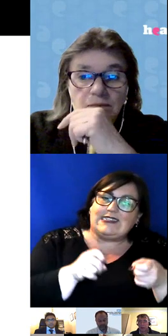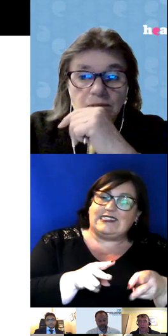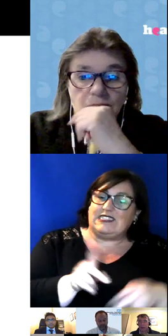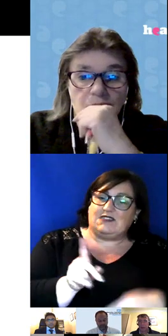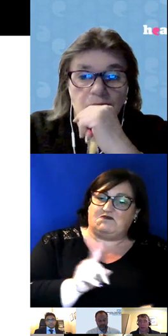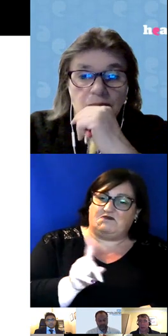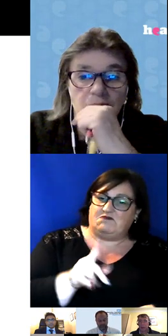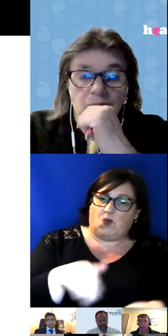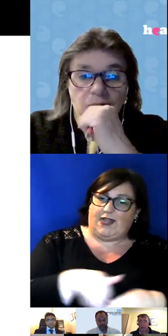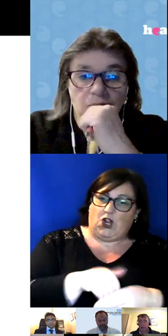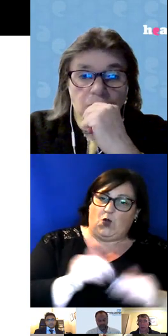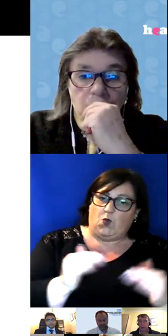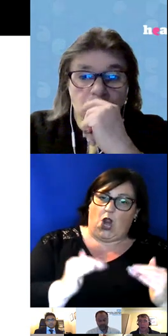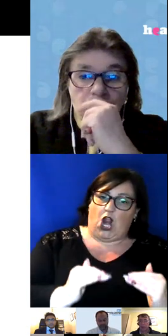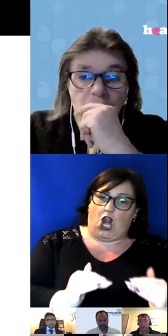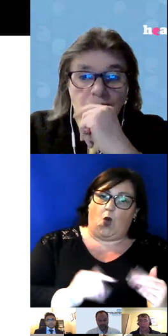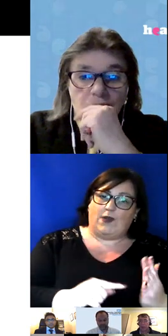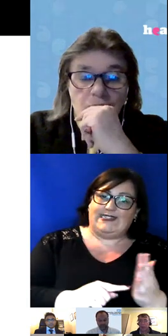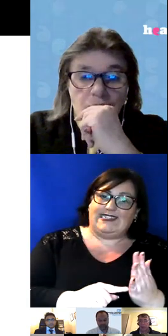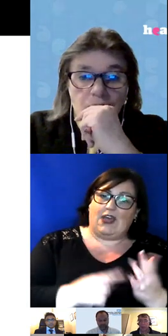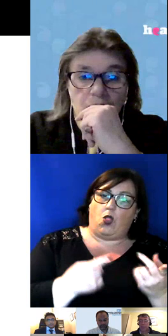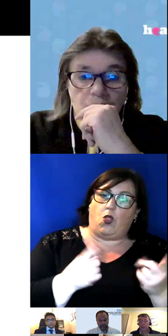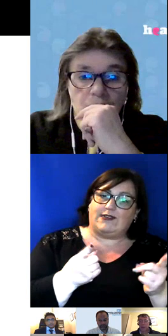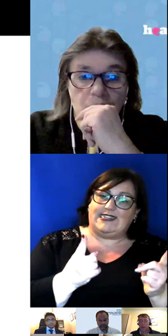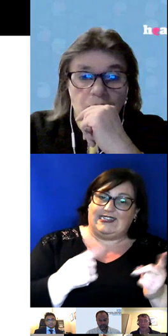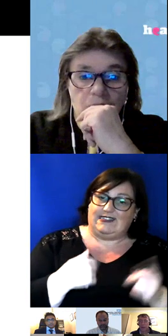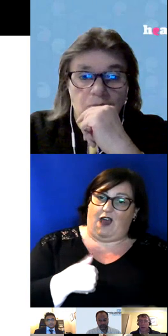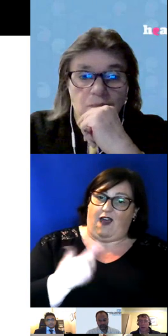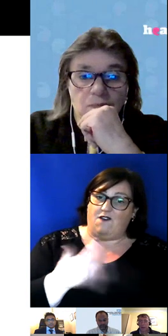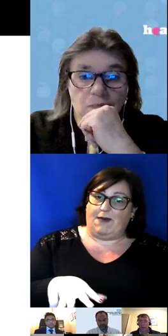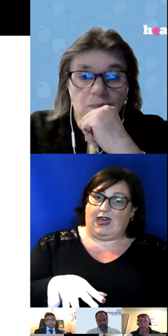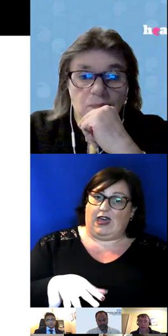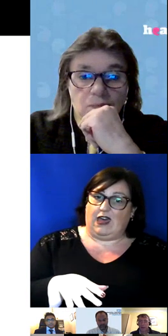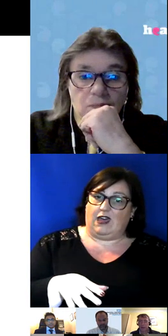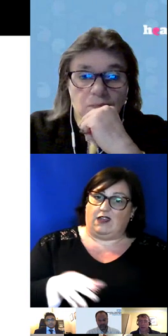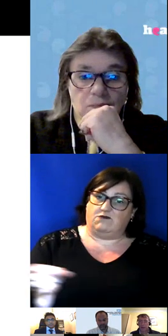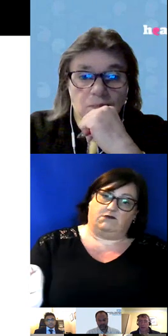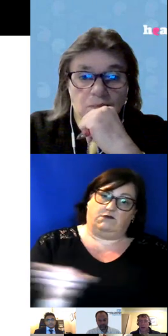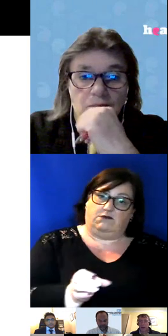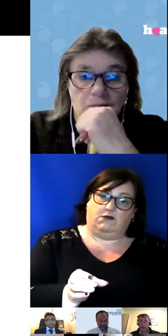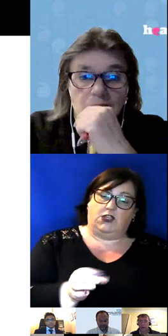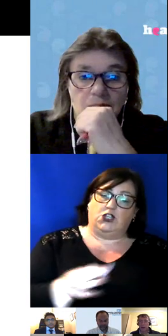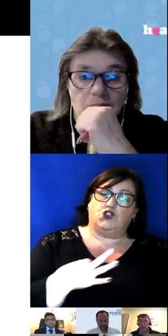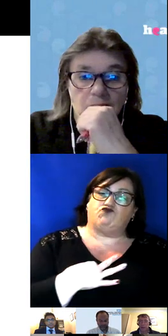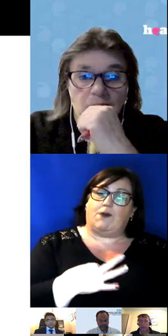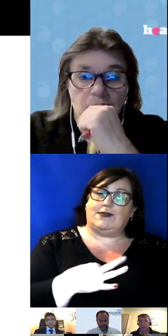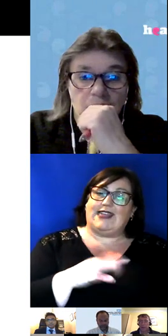governance, whereas I've been put on there specifically to represent the districts and the city.